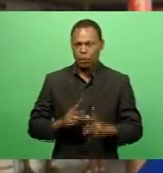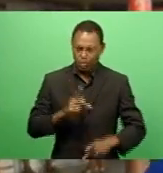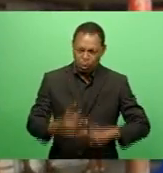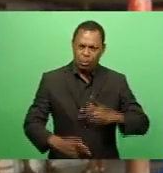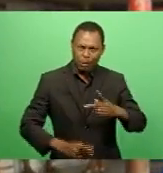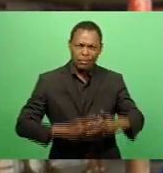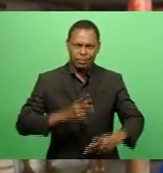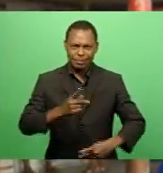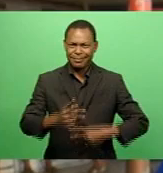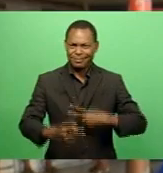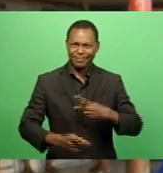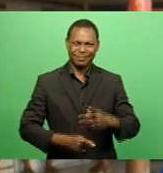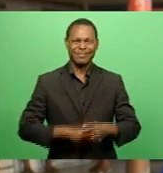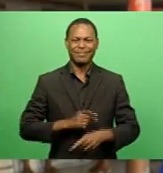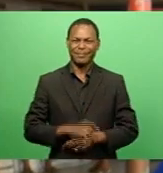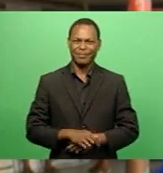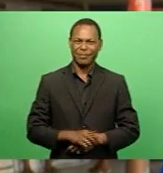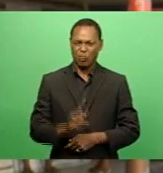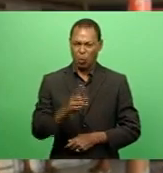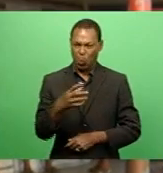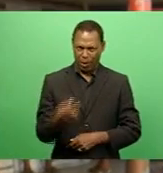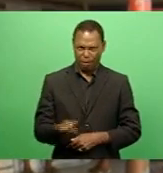is what is left, but